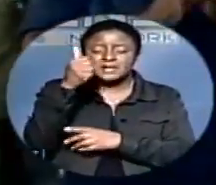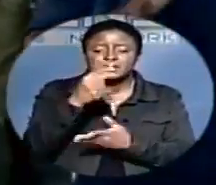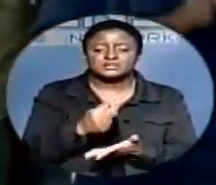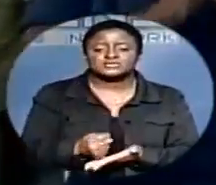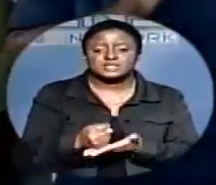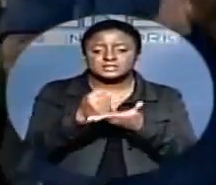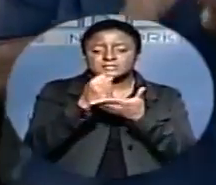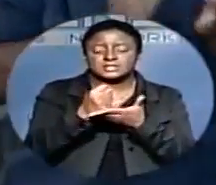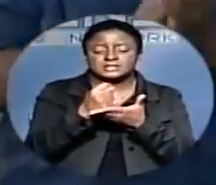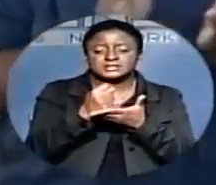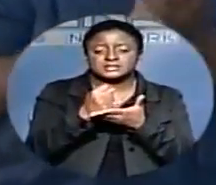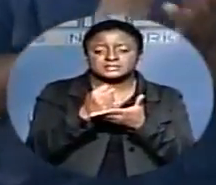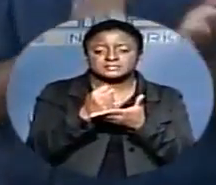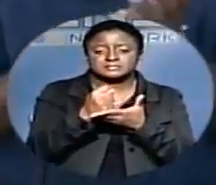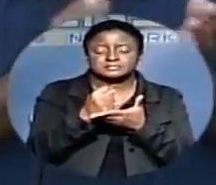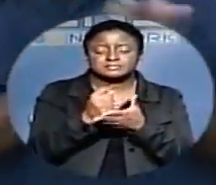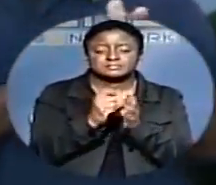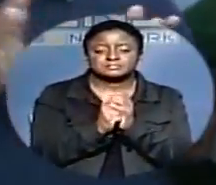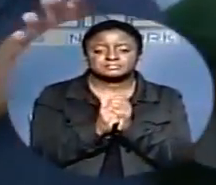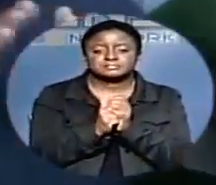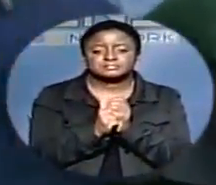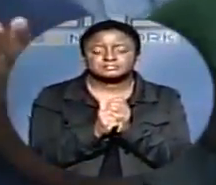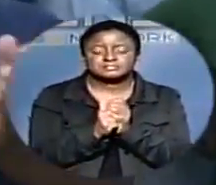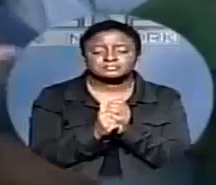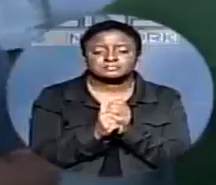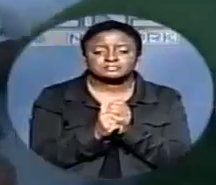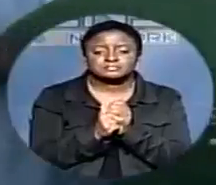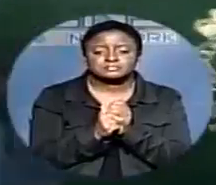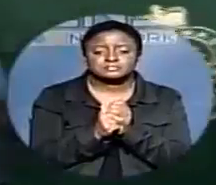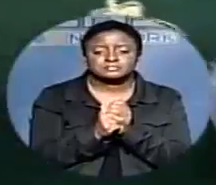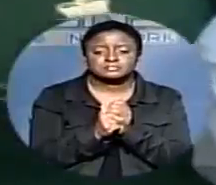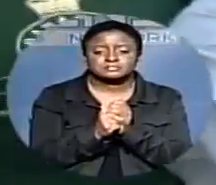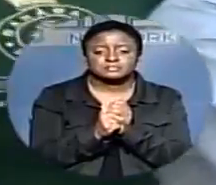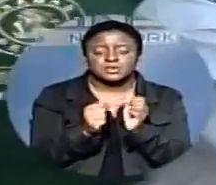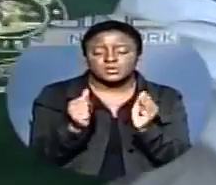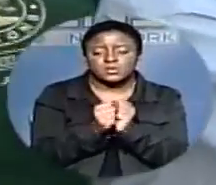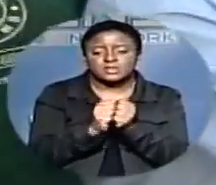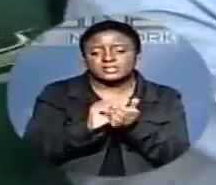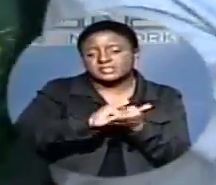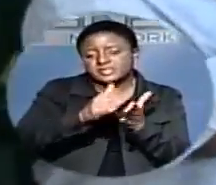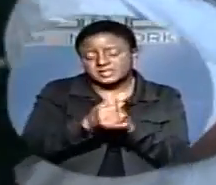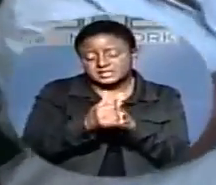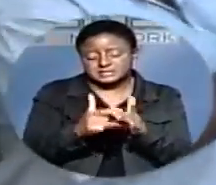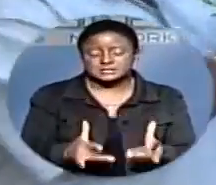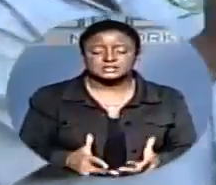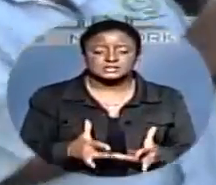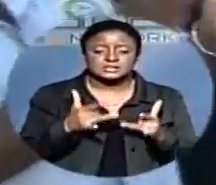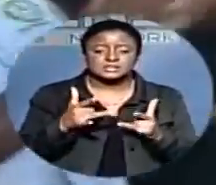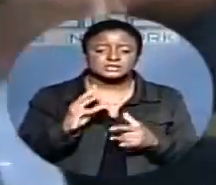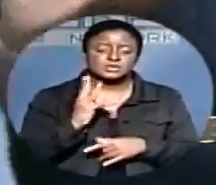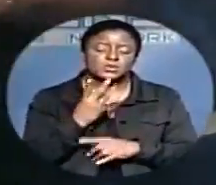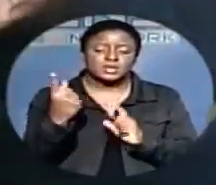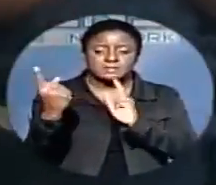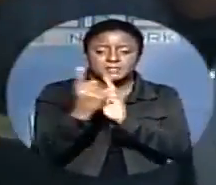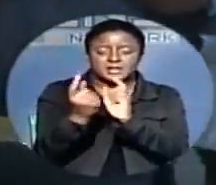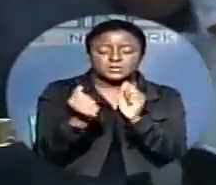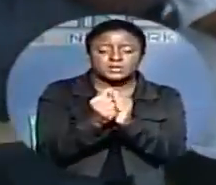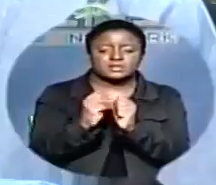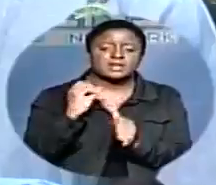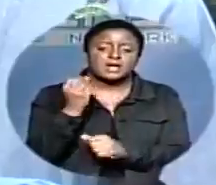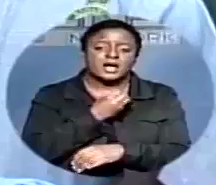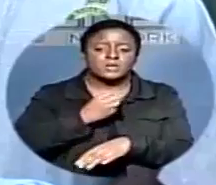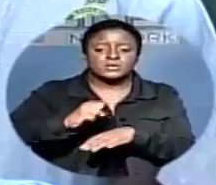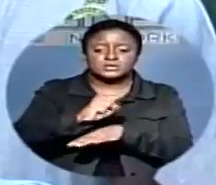he says they will work according to the rules. Well, with these concerns, we have met with our superintendent over and